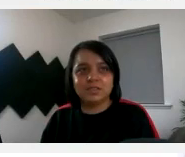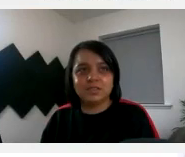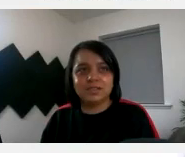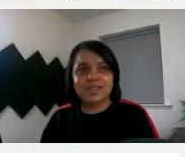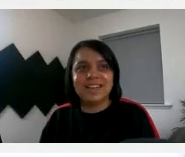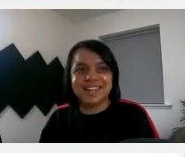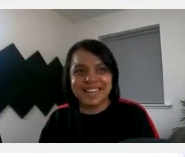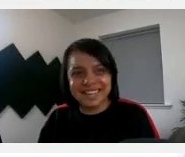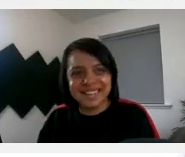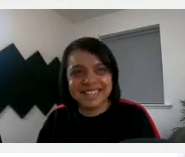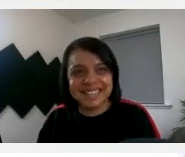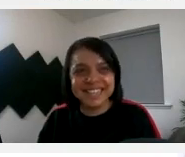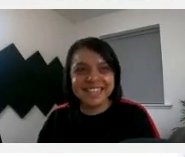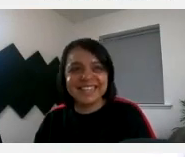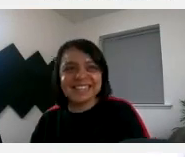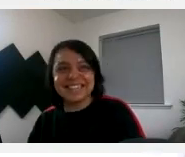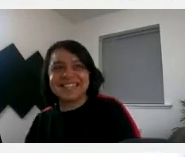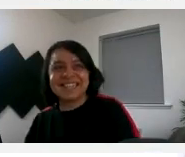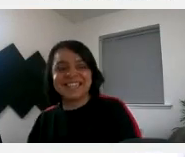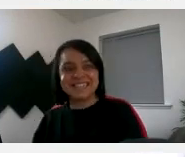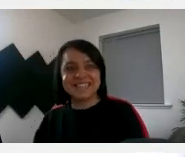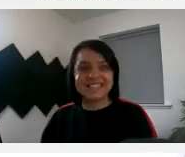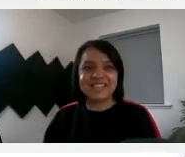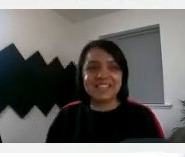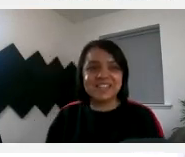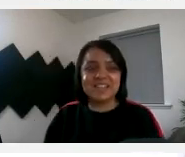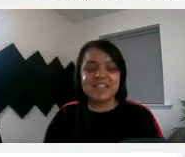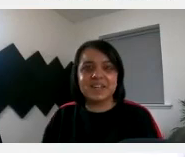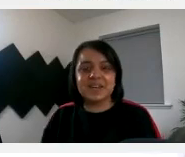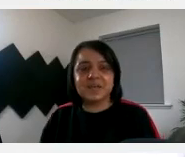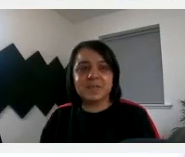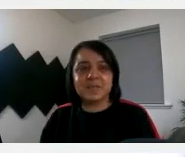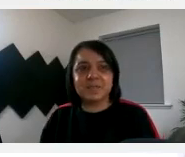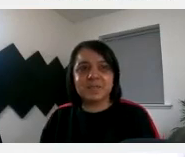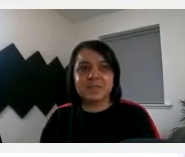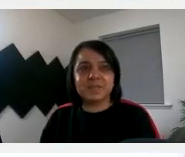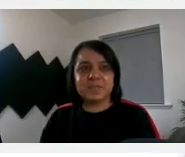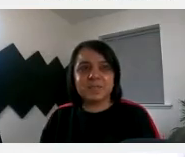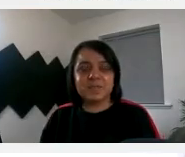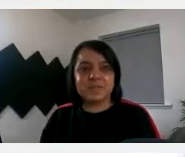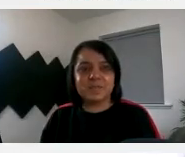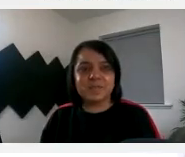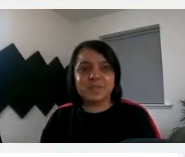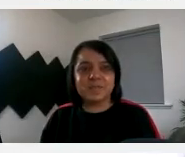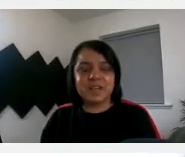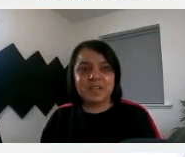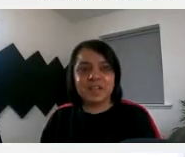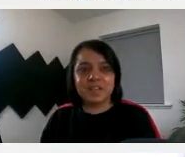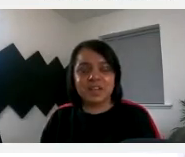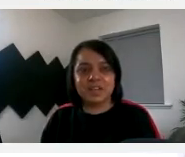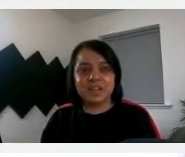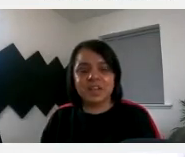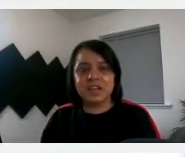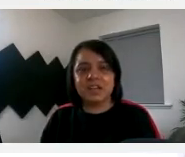dealer. Apart from that, you shouldn't use that when you go to a proper interview. Yeah, you can speak in